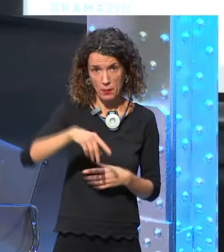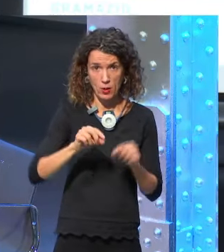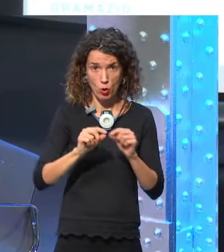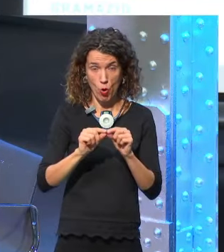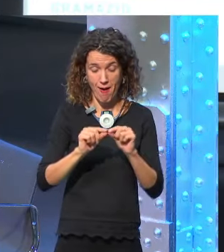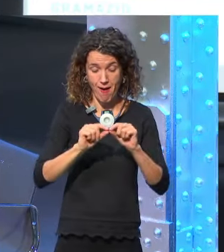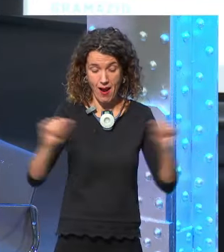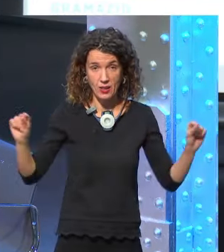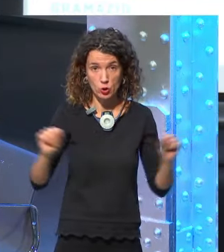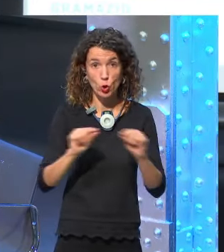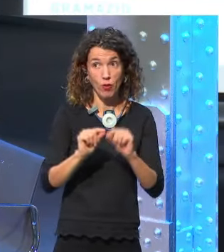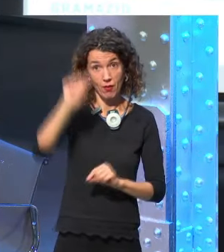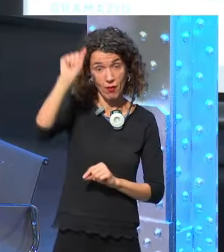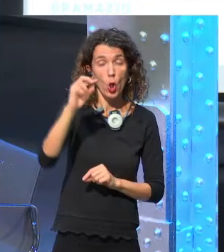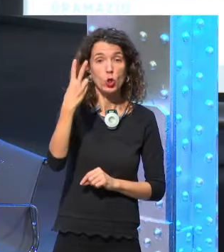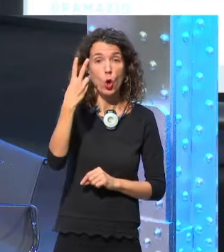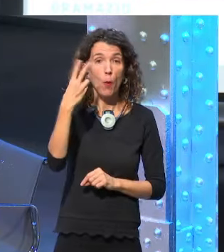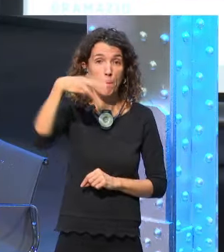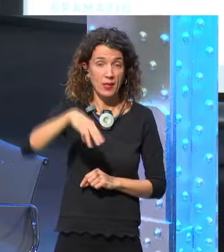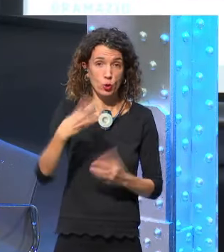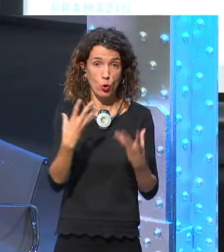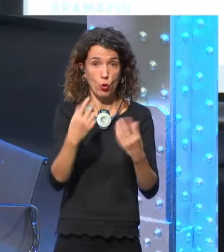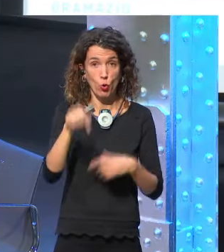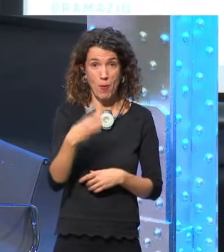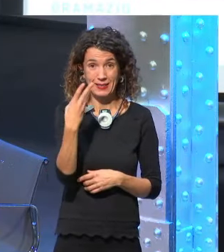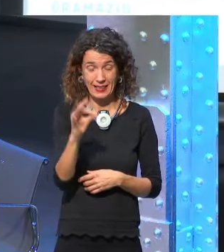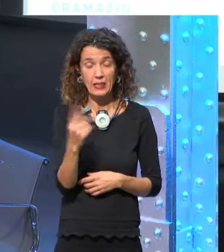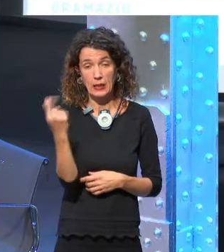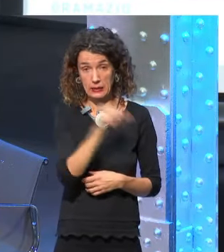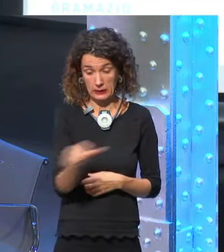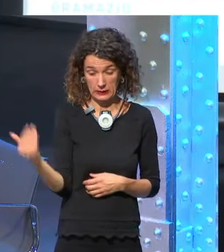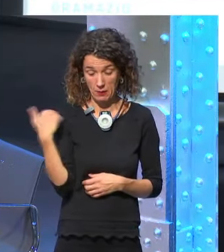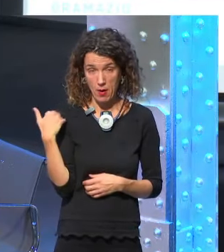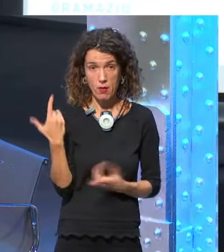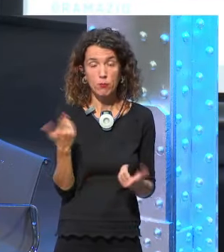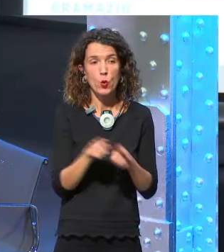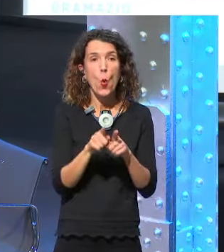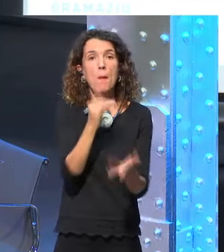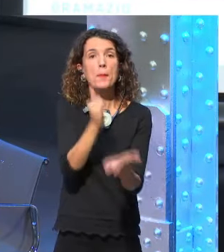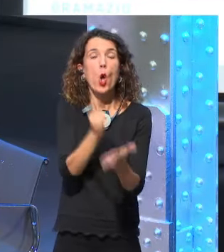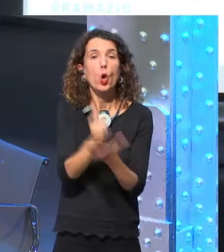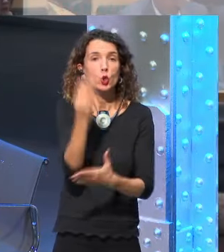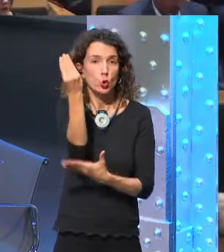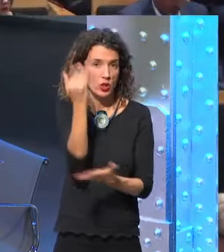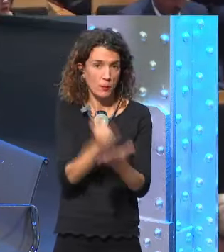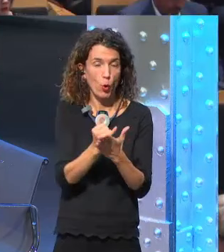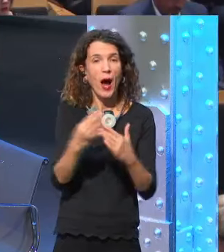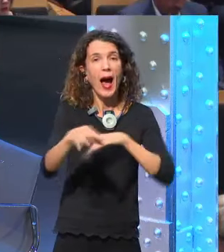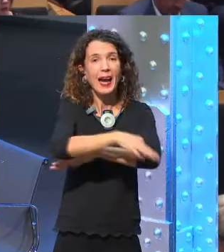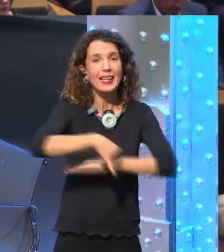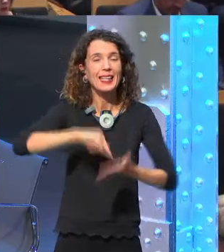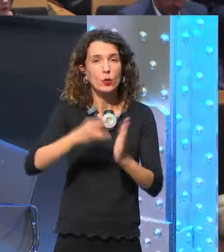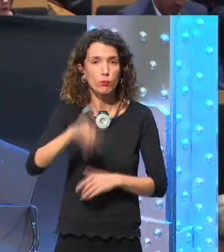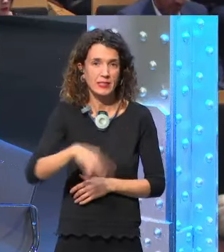we reached in this week. And I mean, it's very prototypical. It's not architecture yet, but you sense maybe there